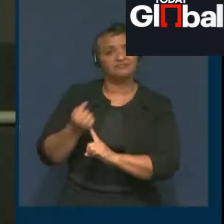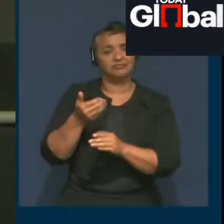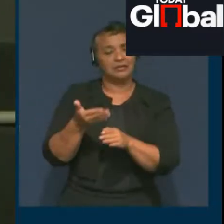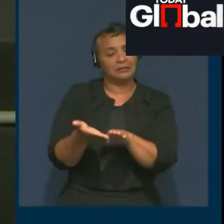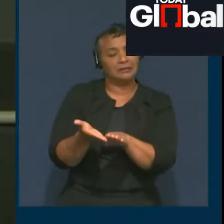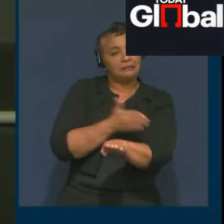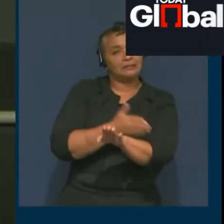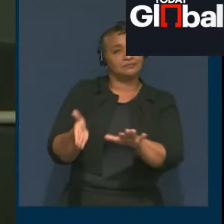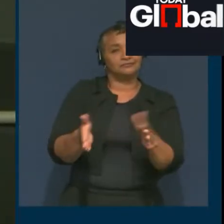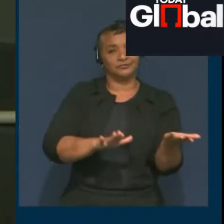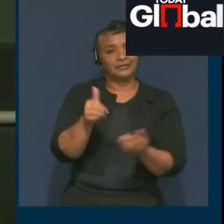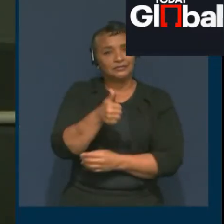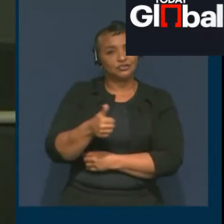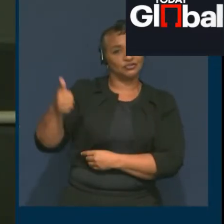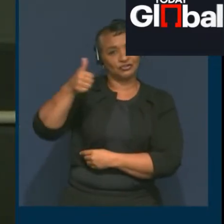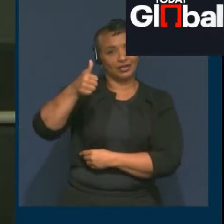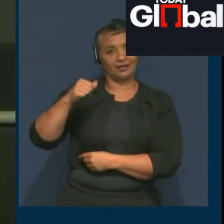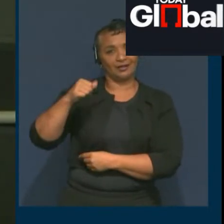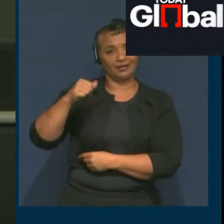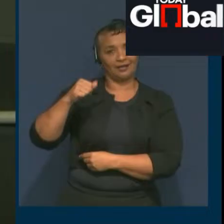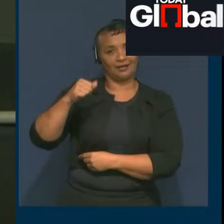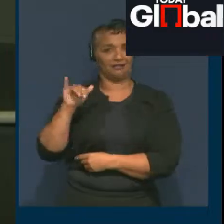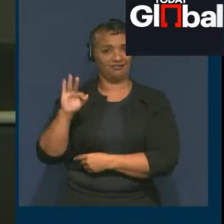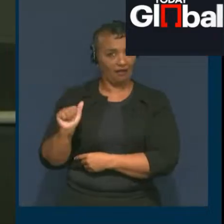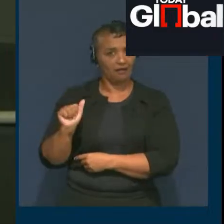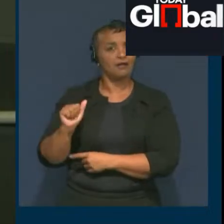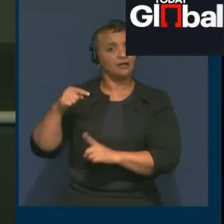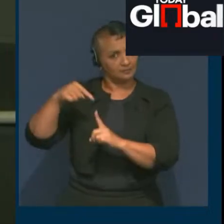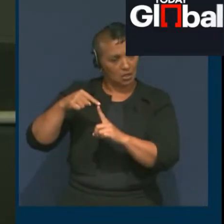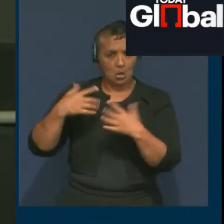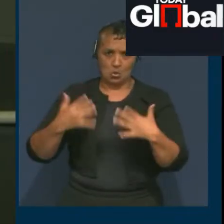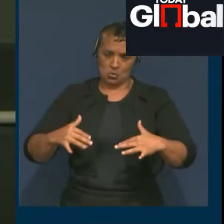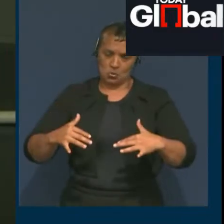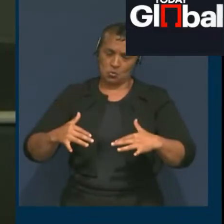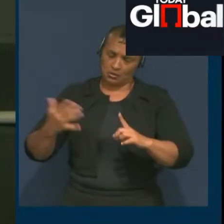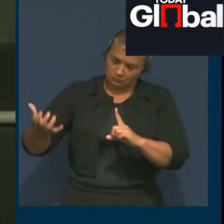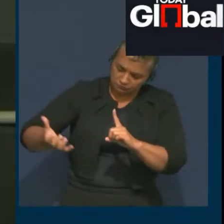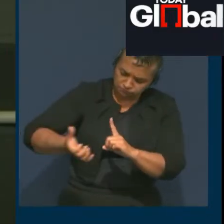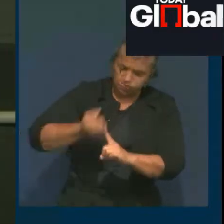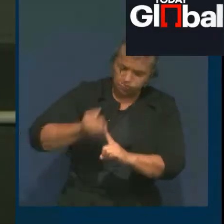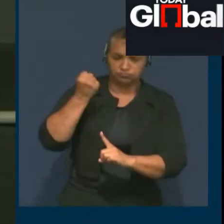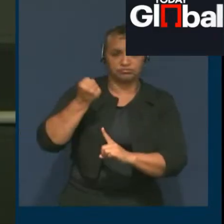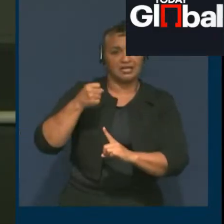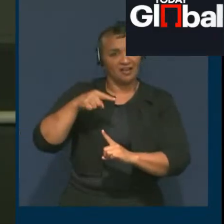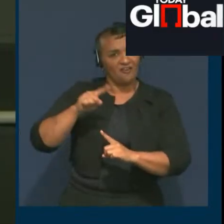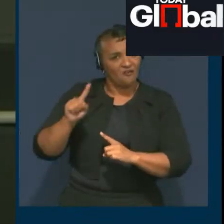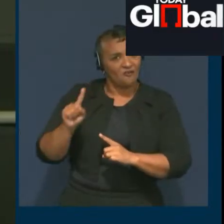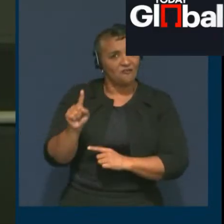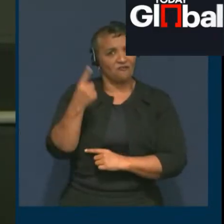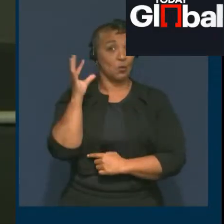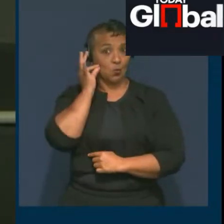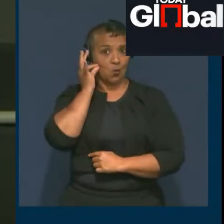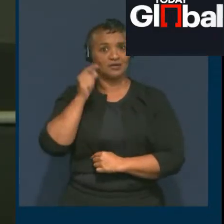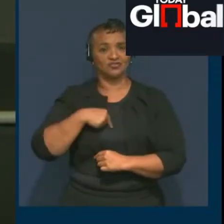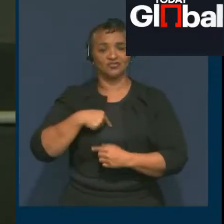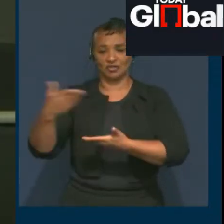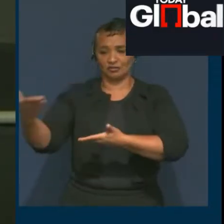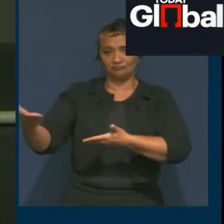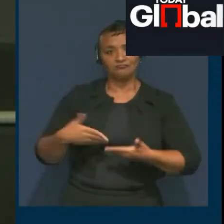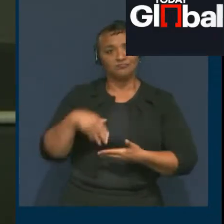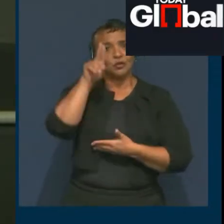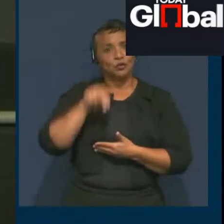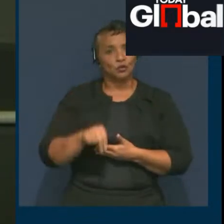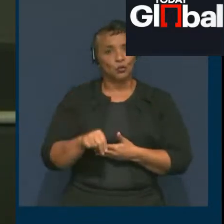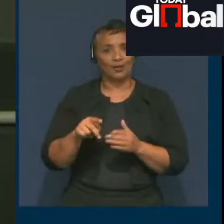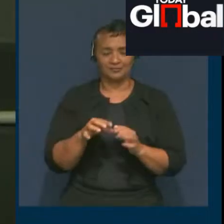Excellency Sheikha Hissa bint Khalifa bint Ahmed Al Thani, who was the first Qatari woman to hold UN Special